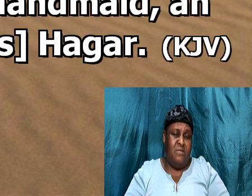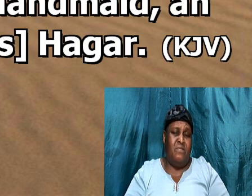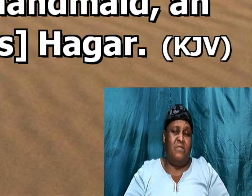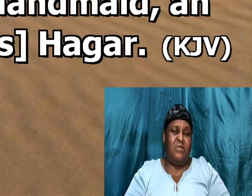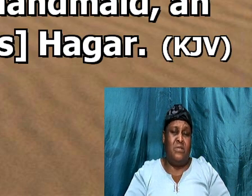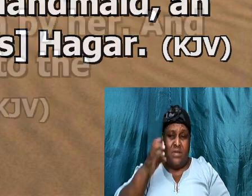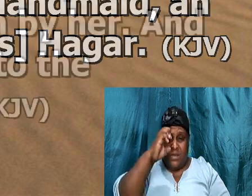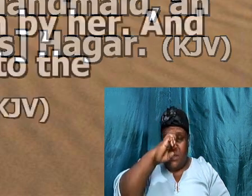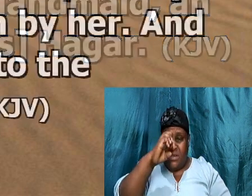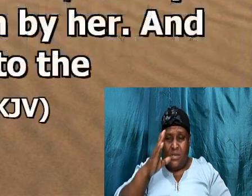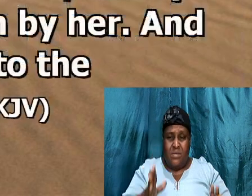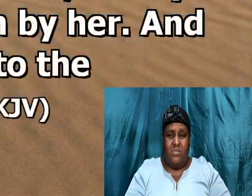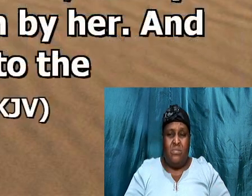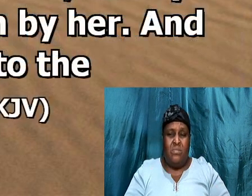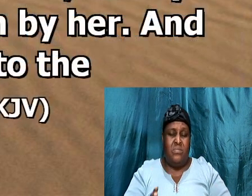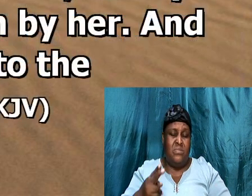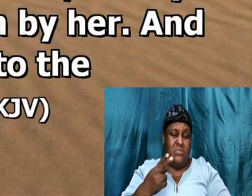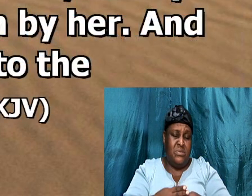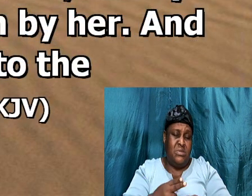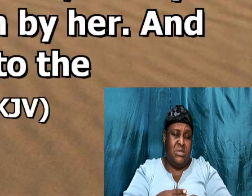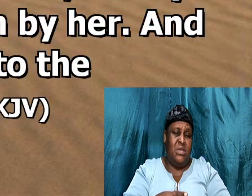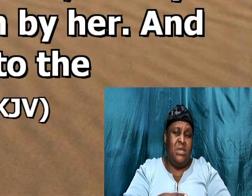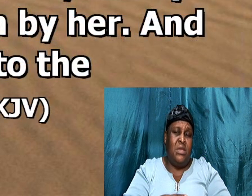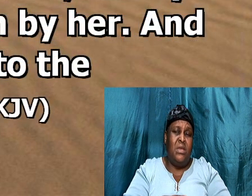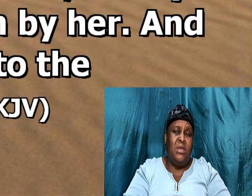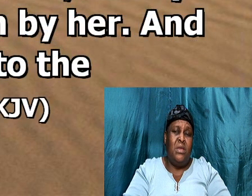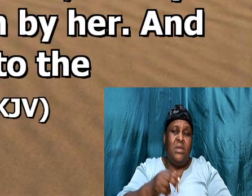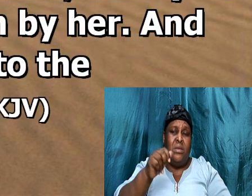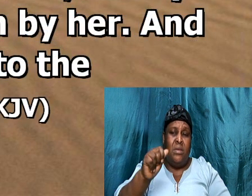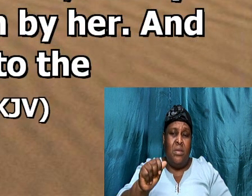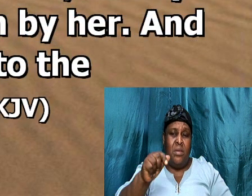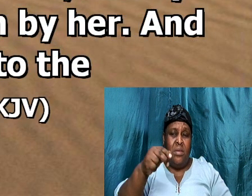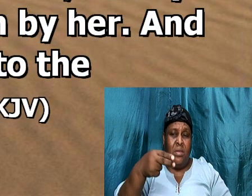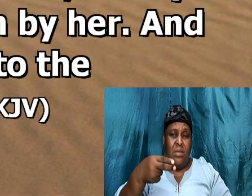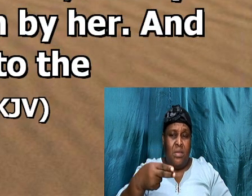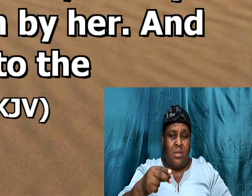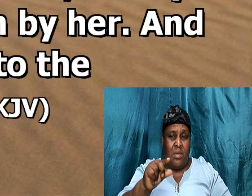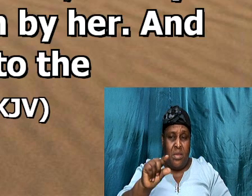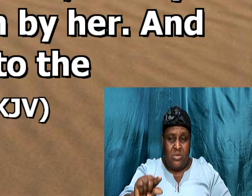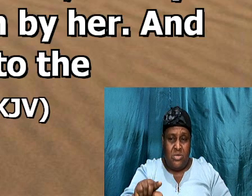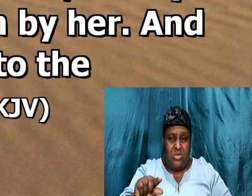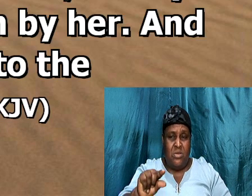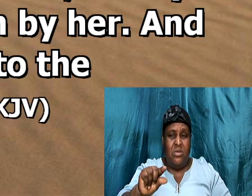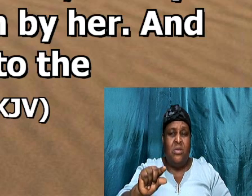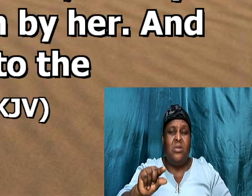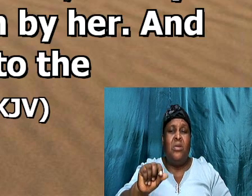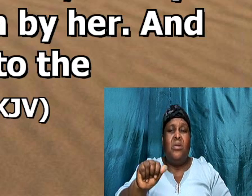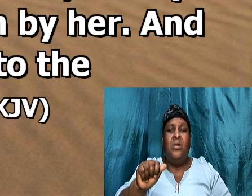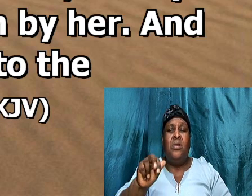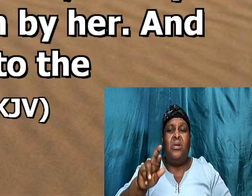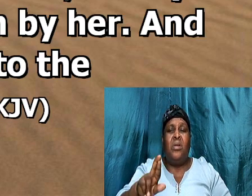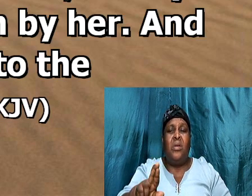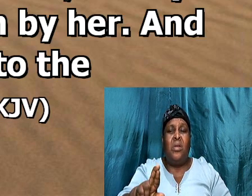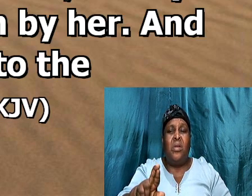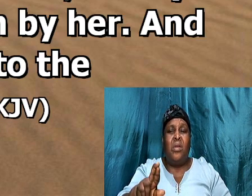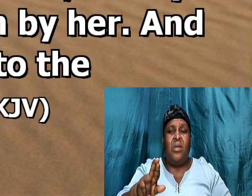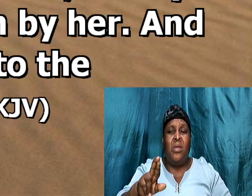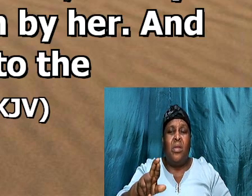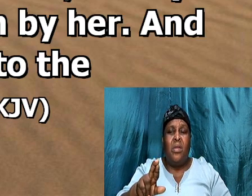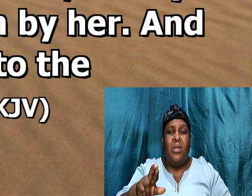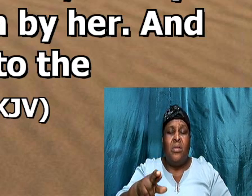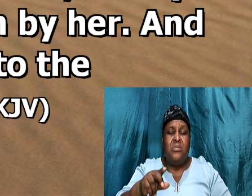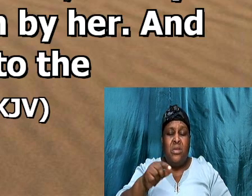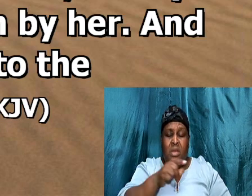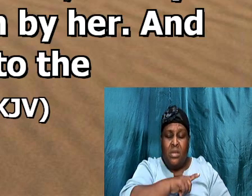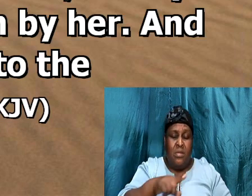whose name was Hagar. And Sarai said unto Abram, Behold, now the Lord hath restrained